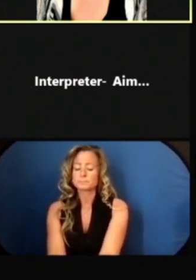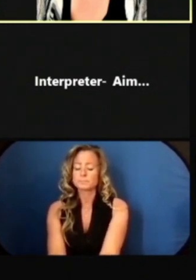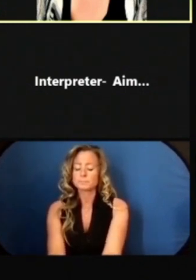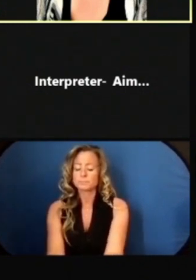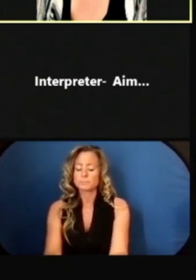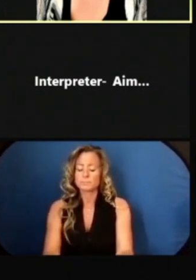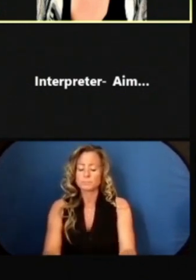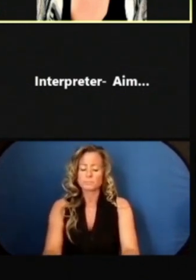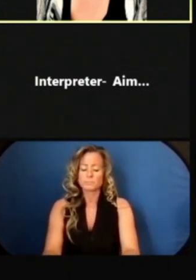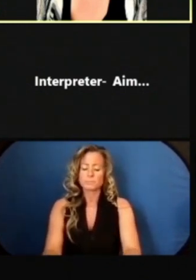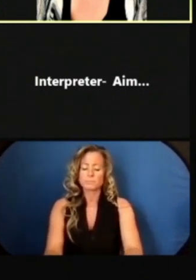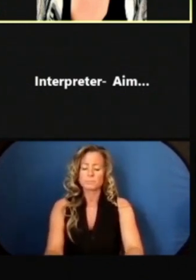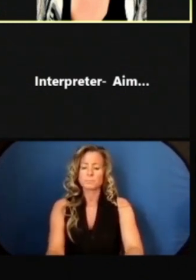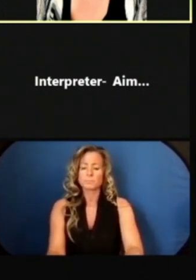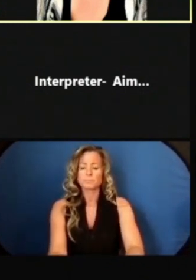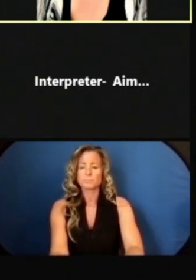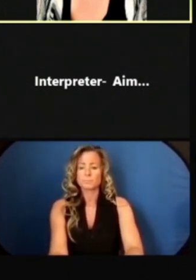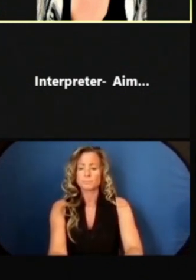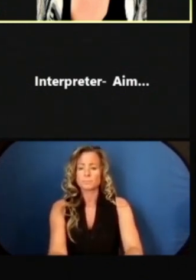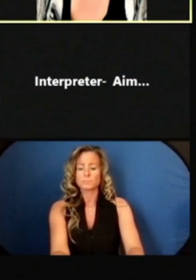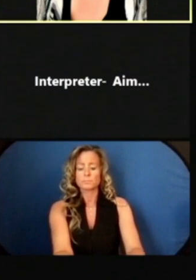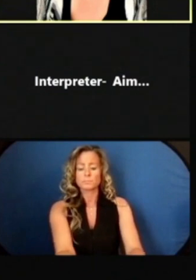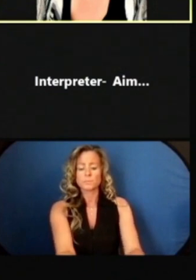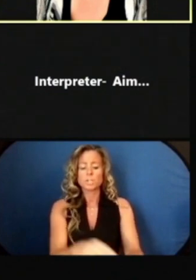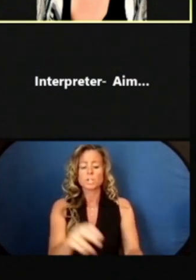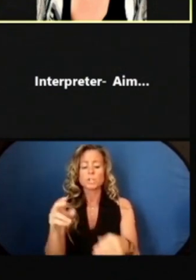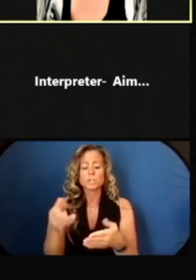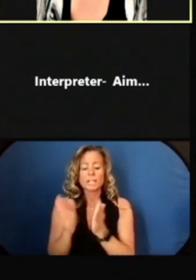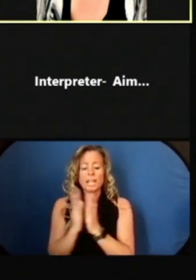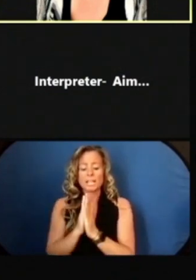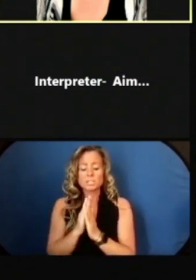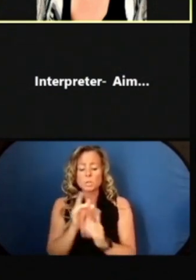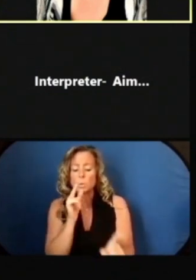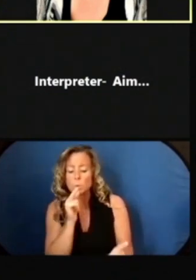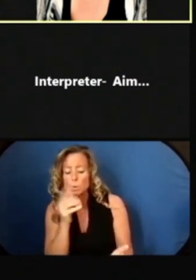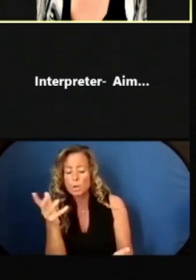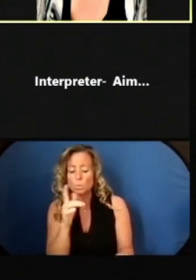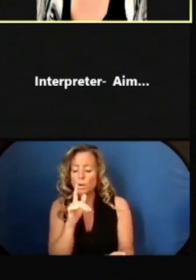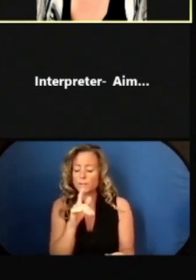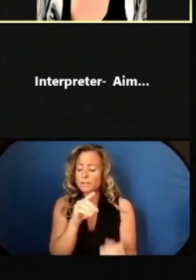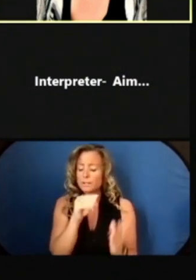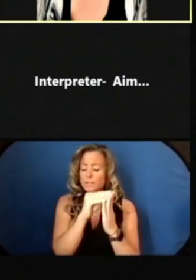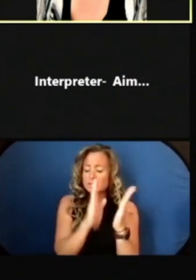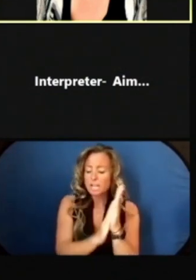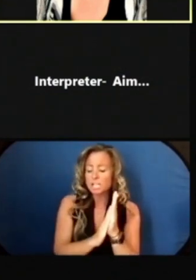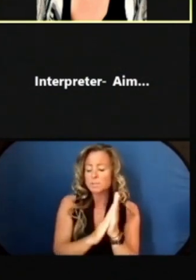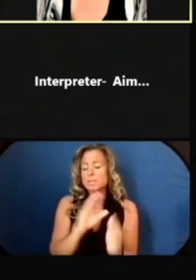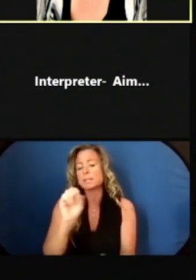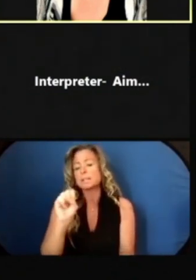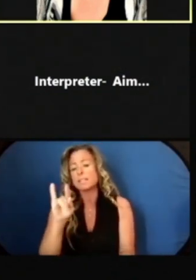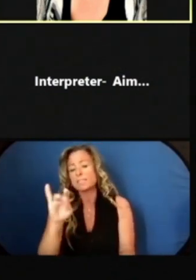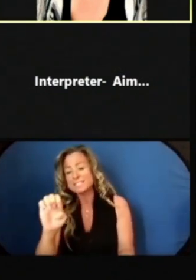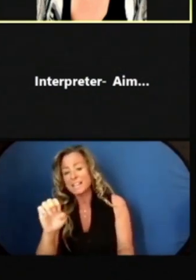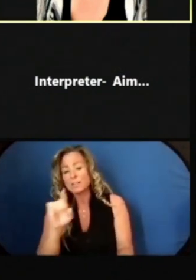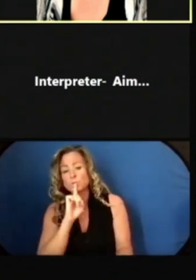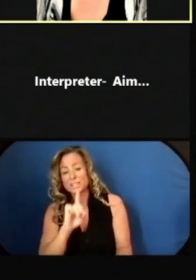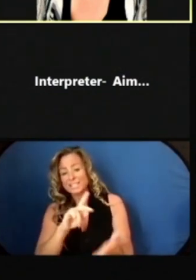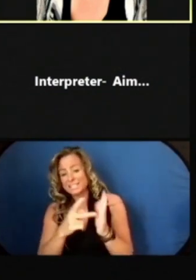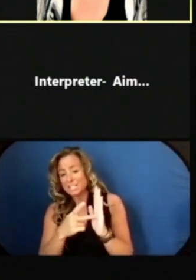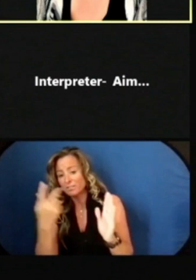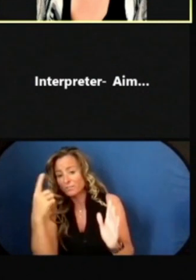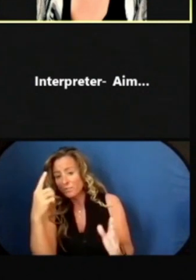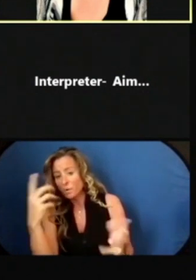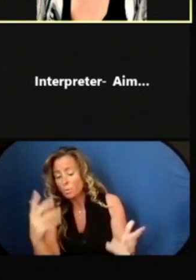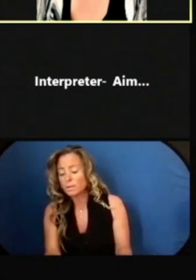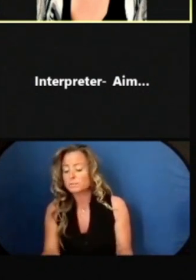to describe who and what the document or the site are intended for. Have them